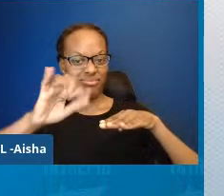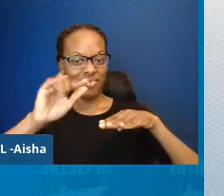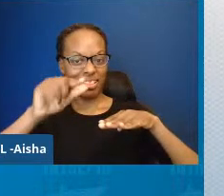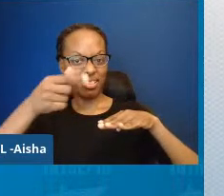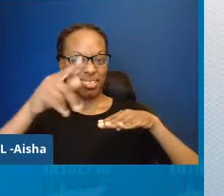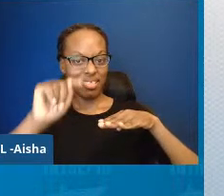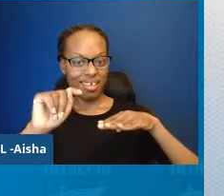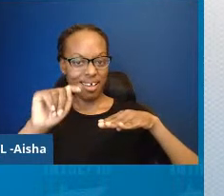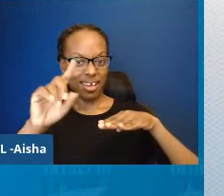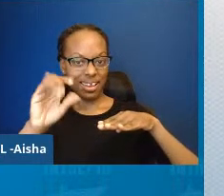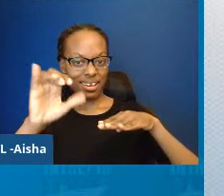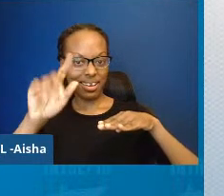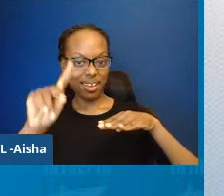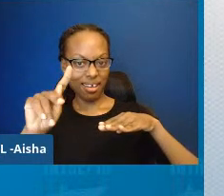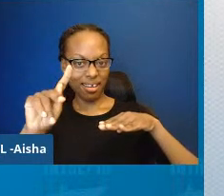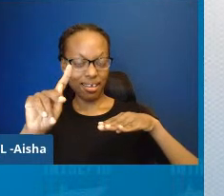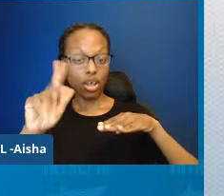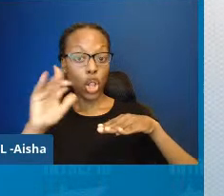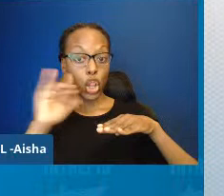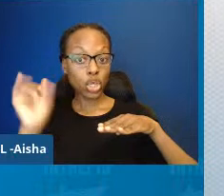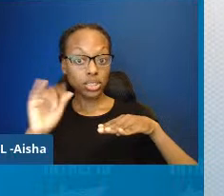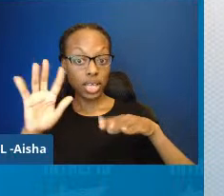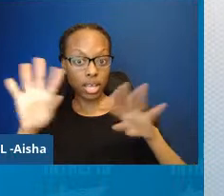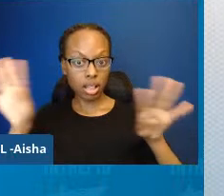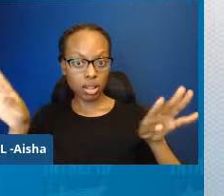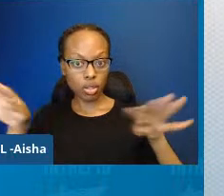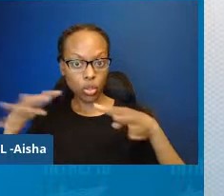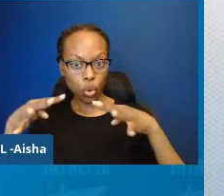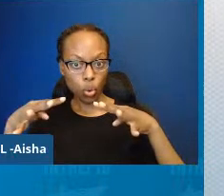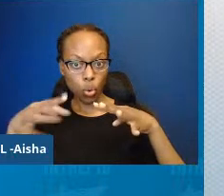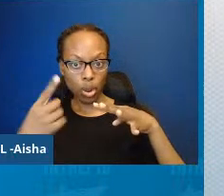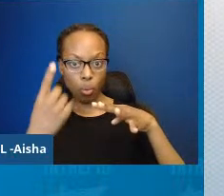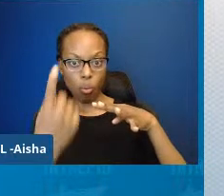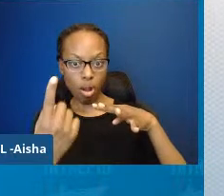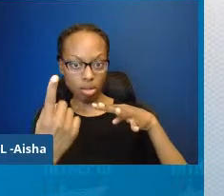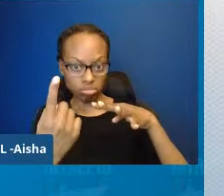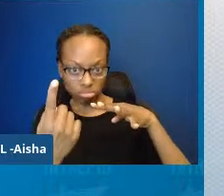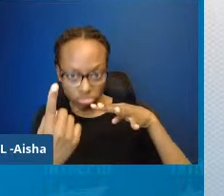focused on this individual right here.